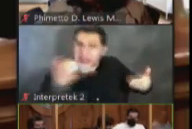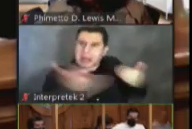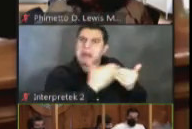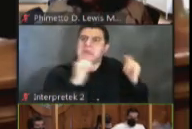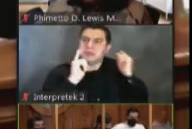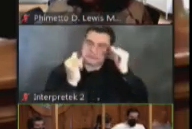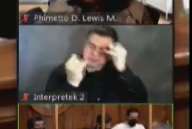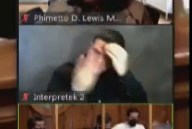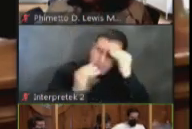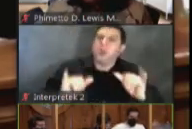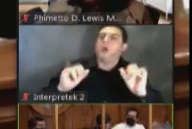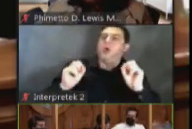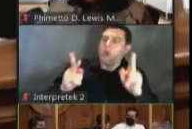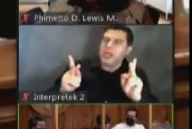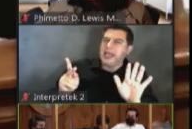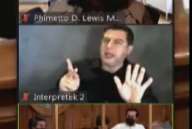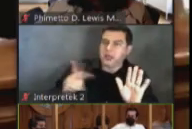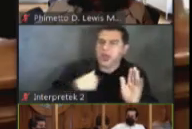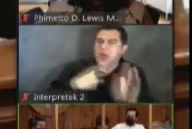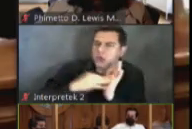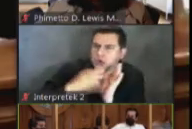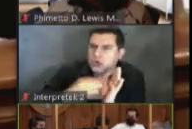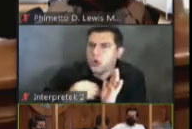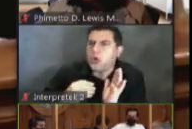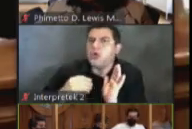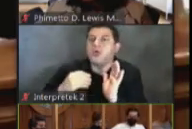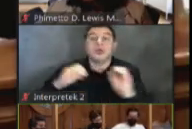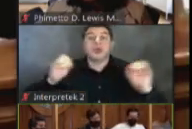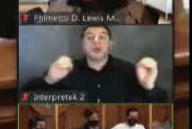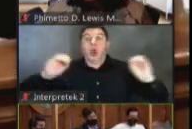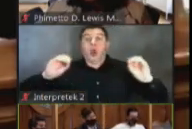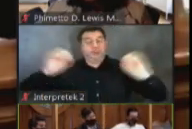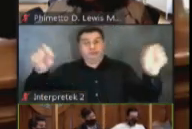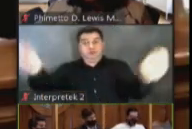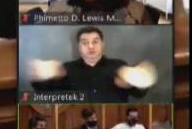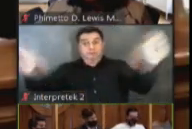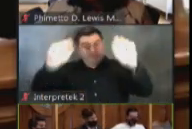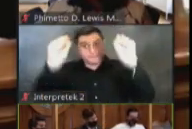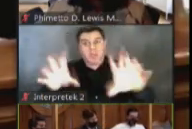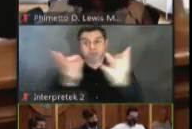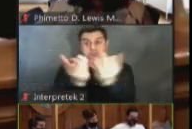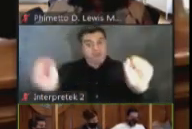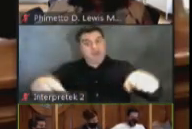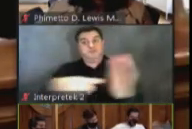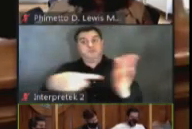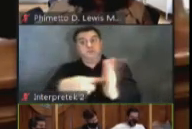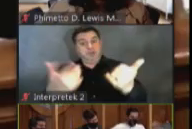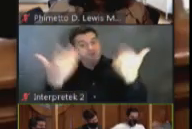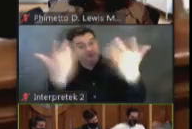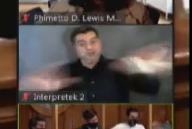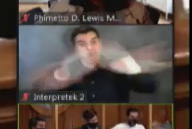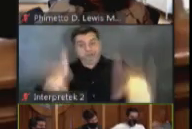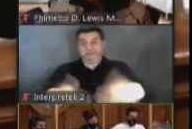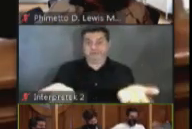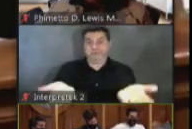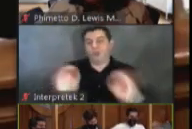no panacea for affordable housing. There's not some undiscovered trick that a city